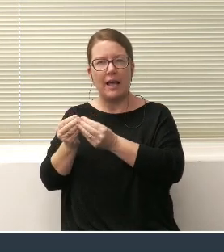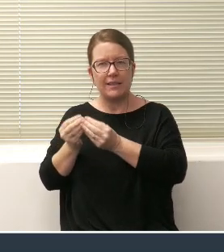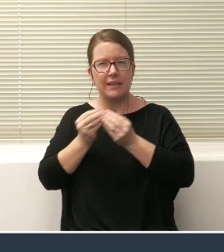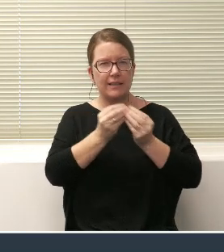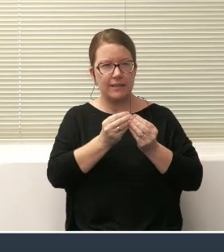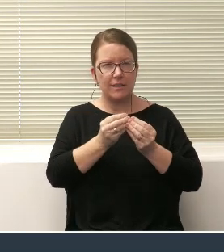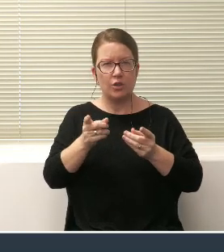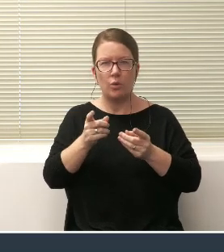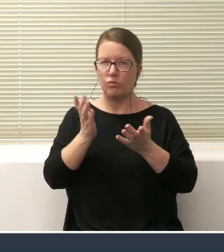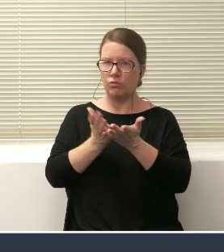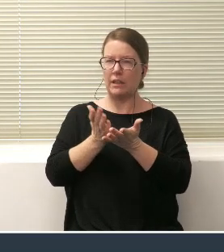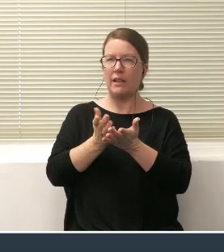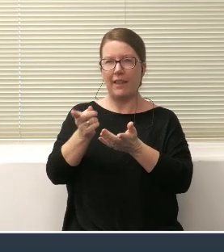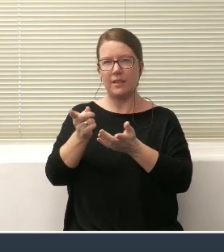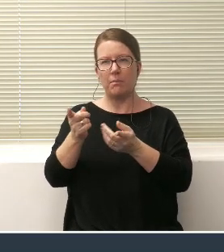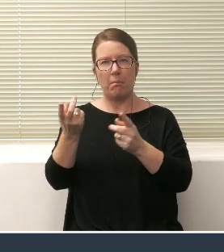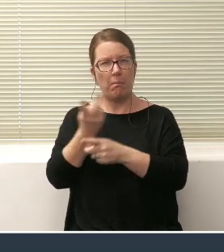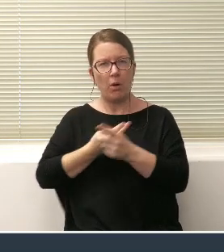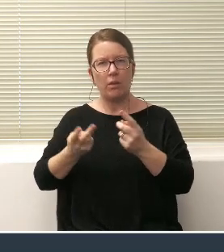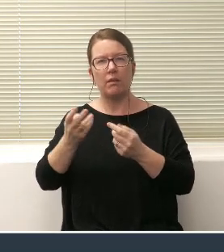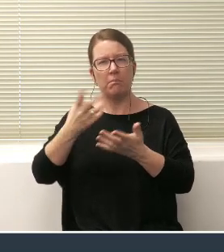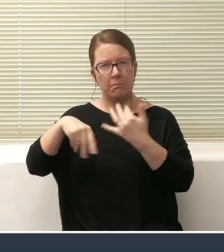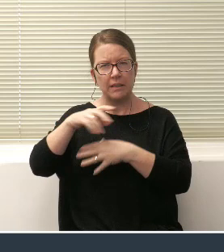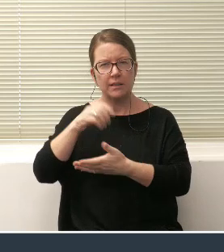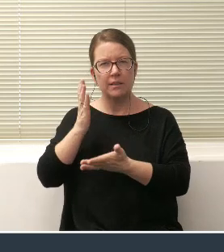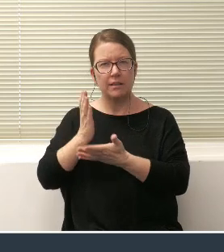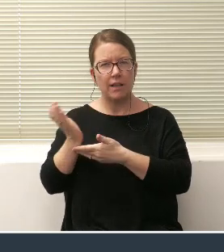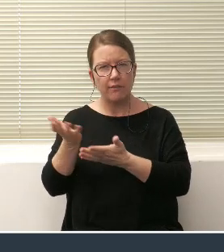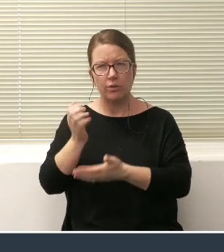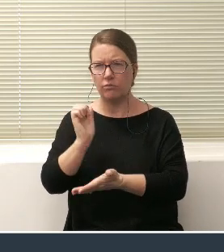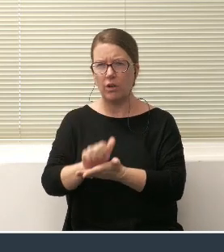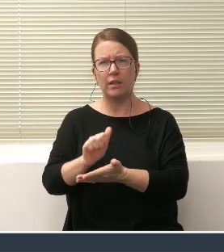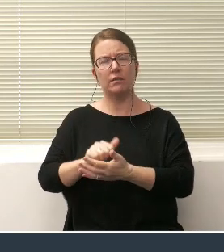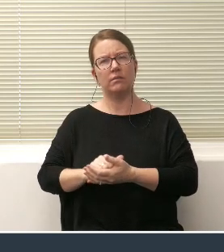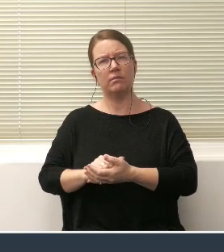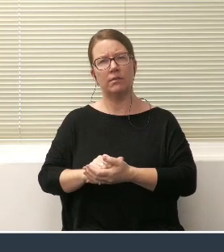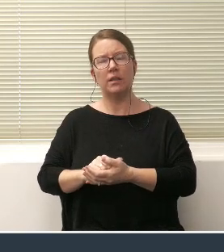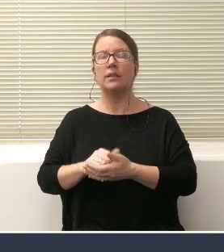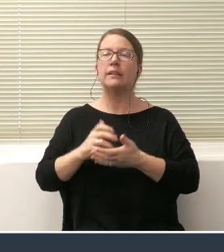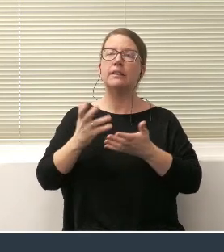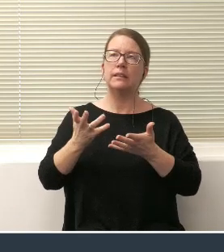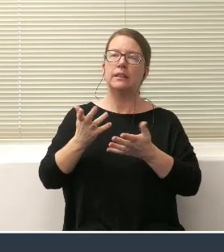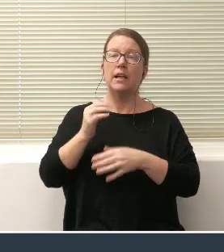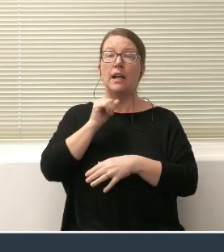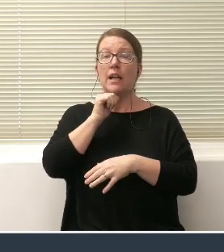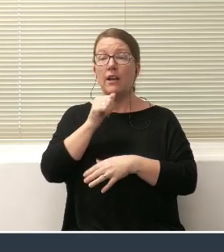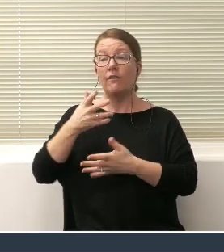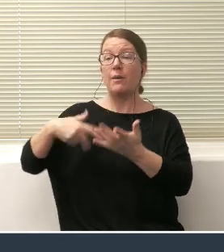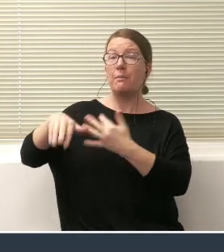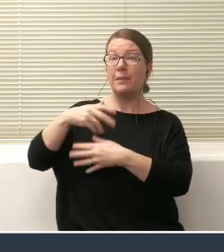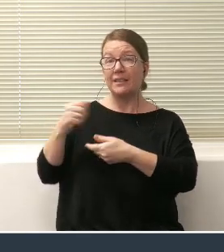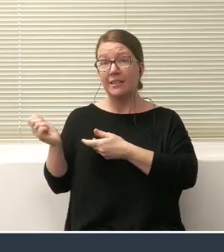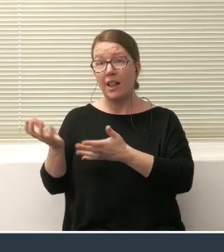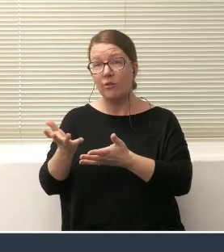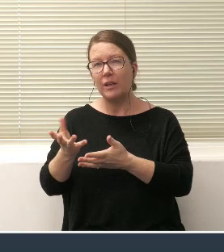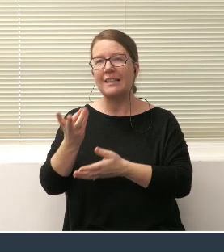Yes, so through the mixed delivery approach, we could look at transferring some of the units to a community